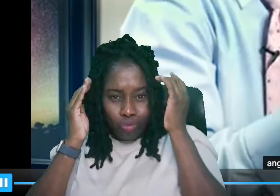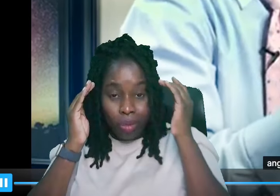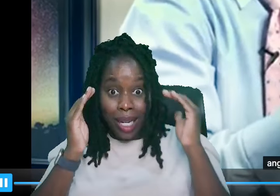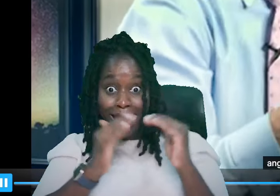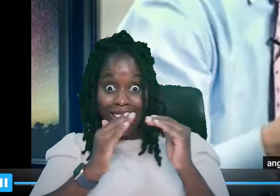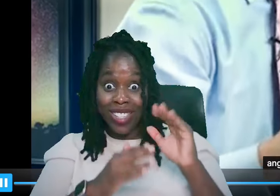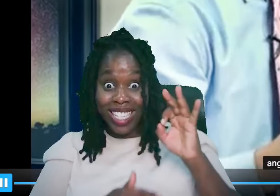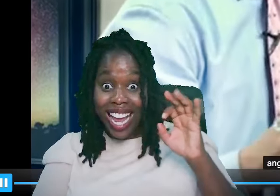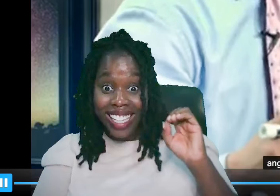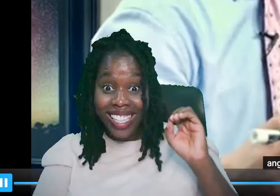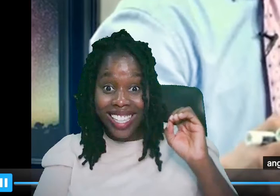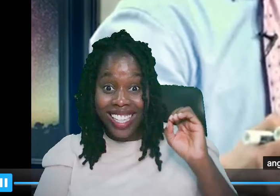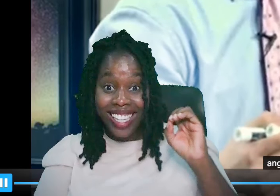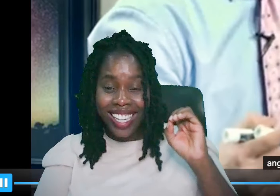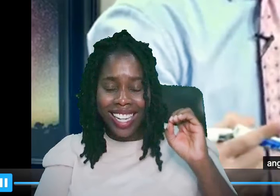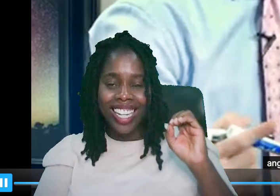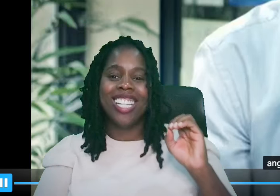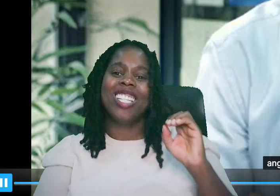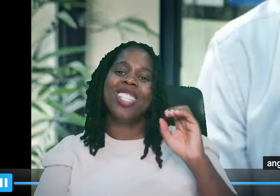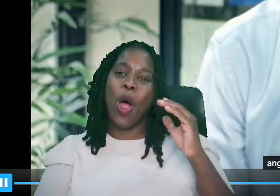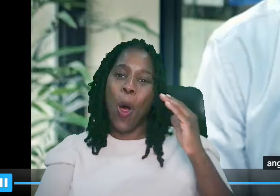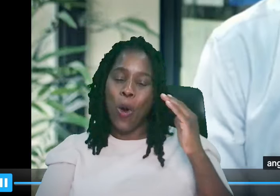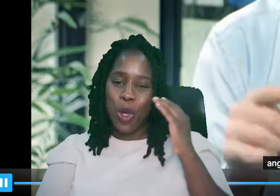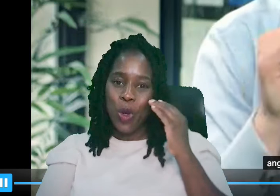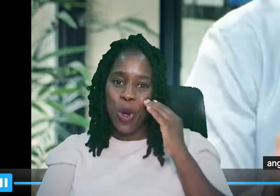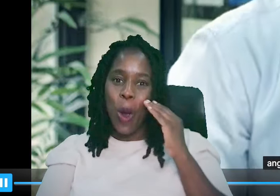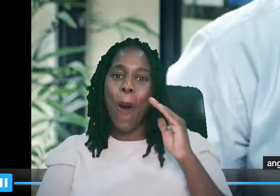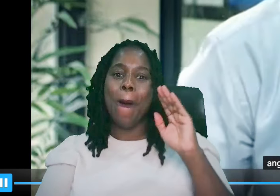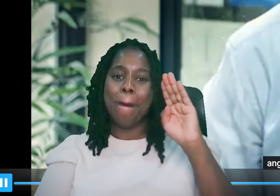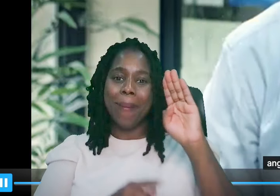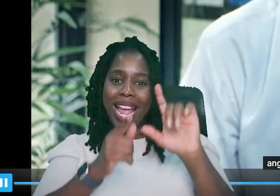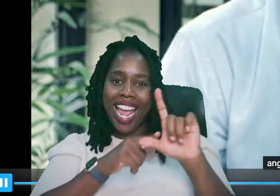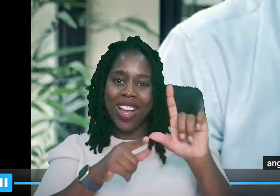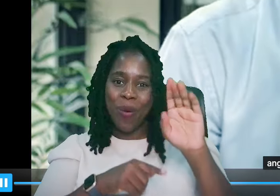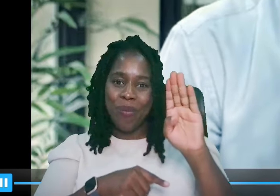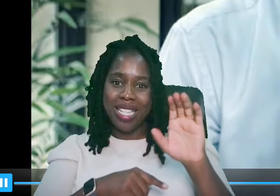makes 90. So indeed, BCD is a right angle, and